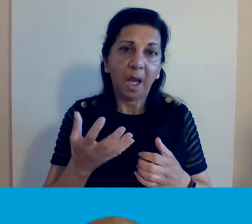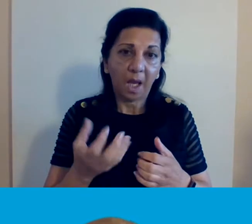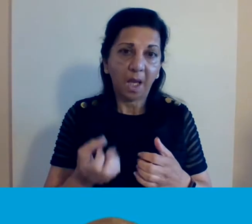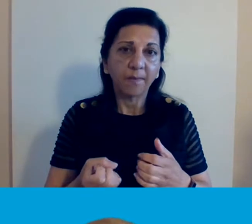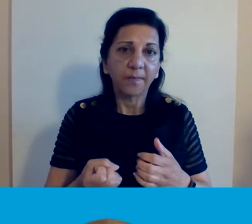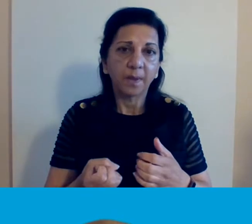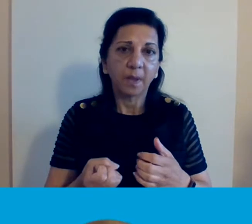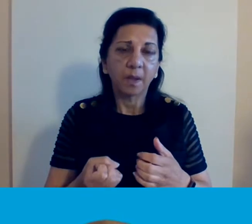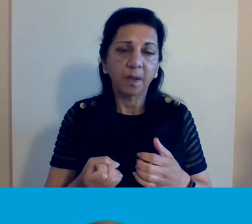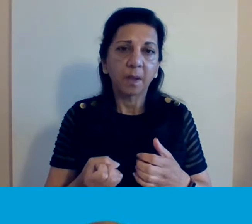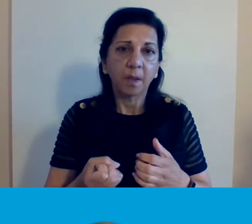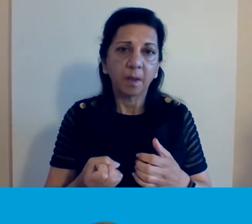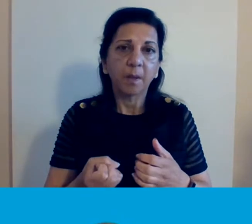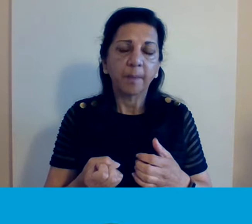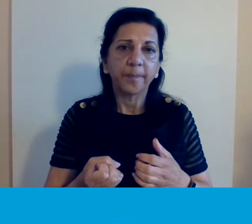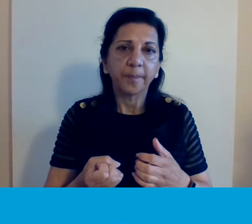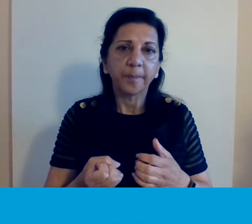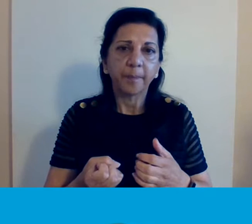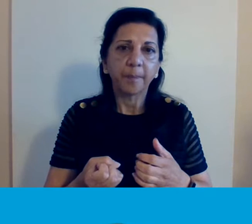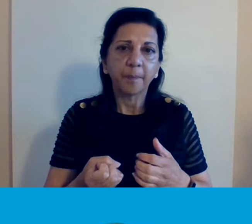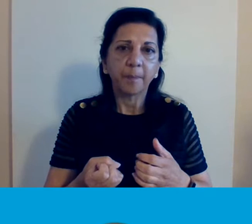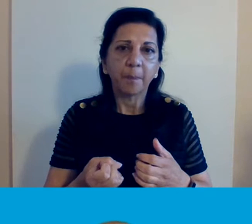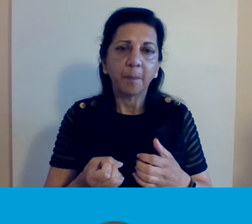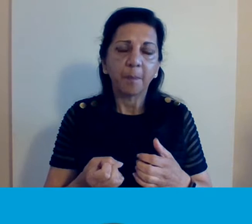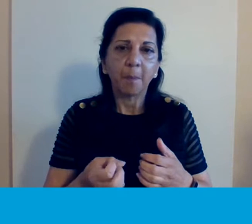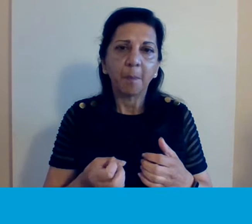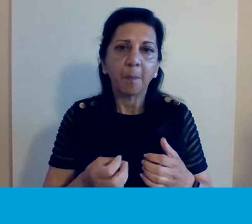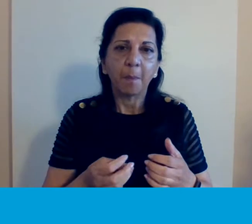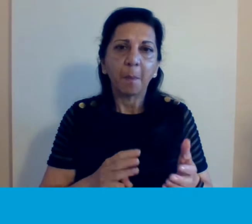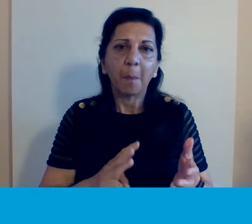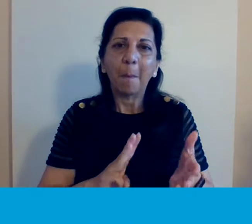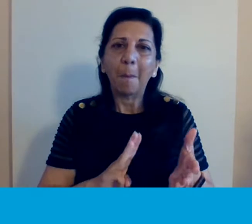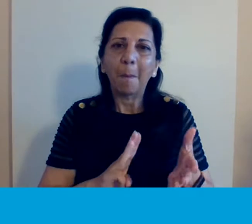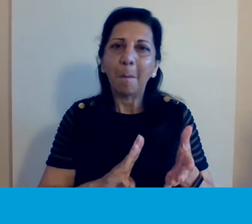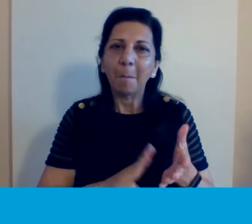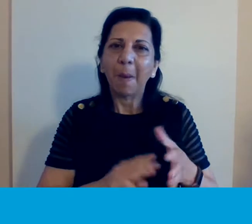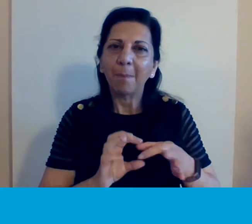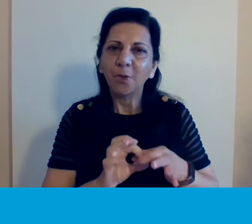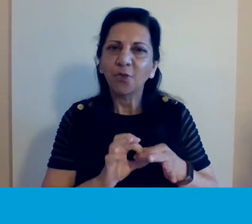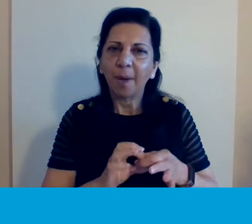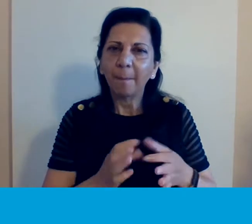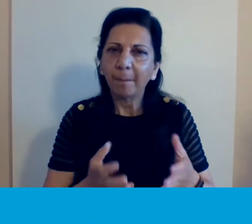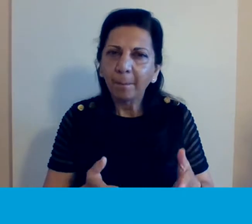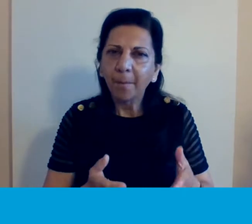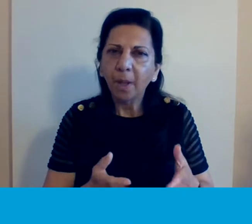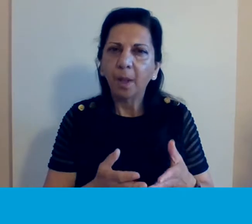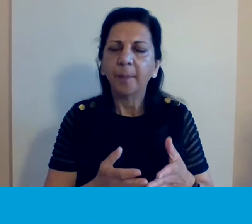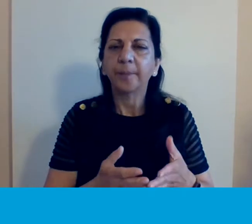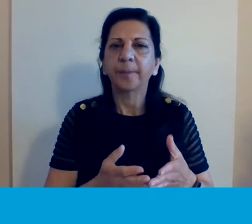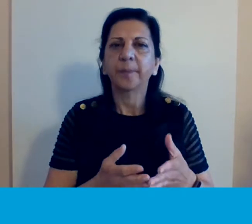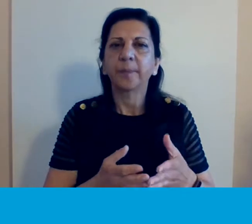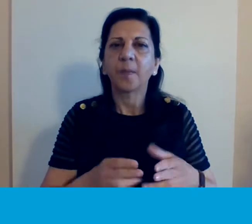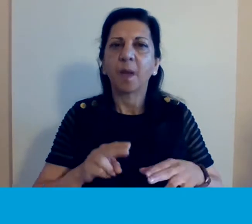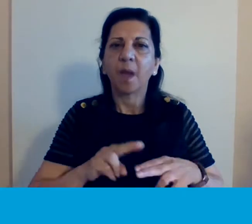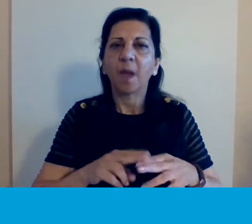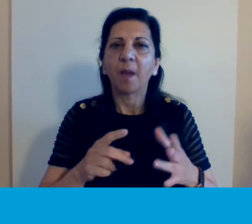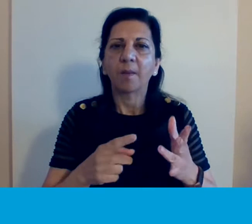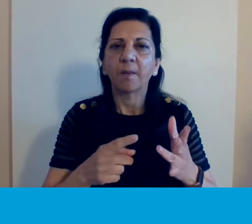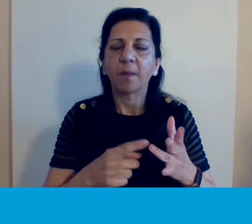we have membership forums for all of the GP practices on a weekly basis, where COVID is a very